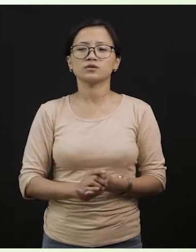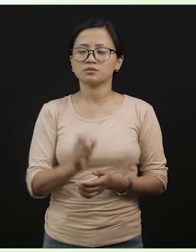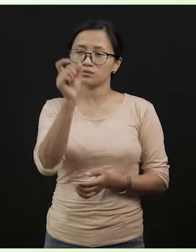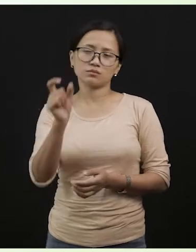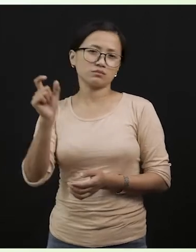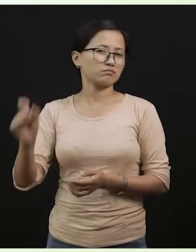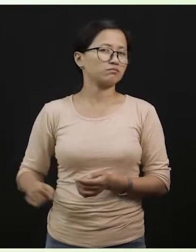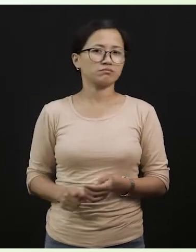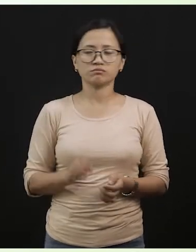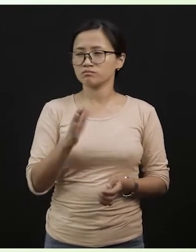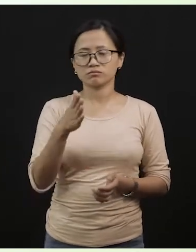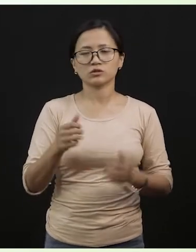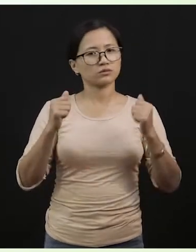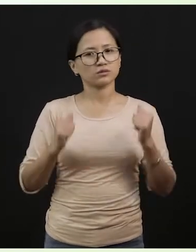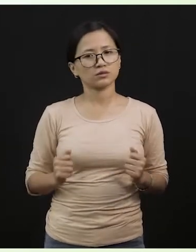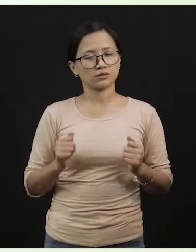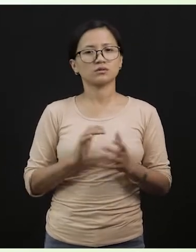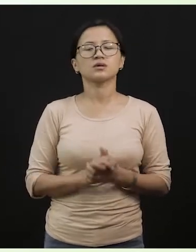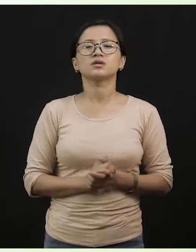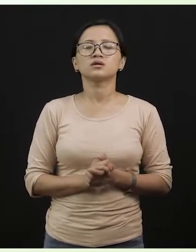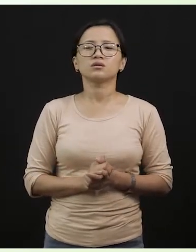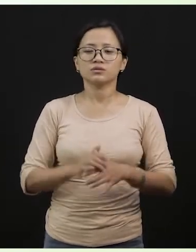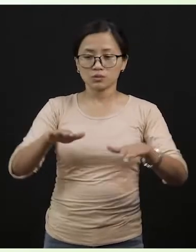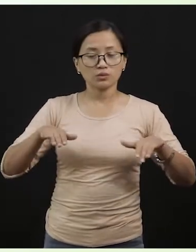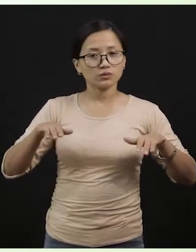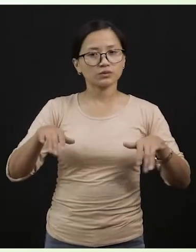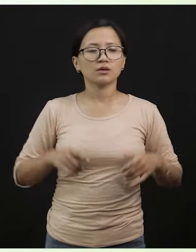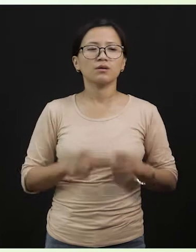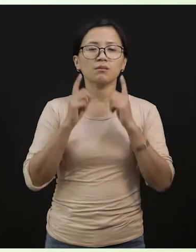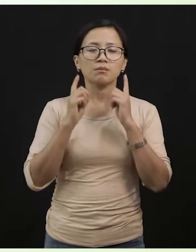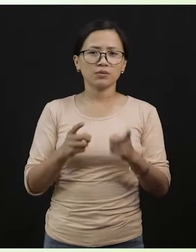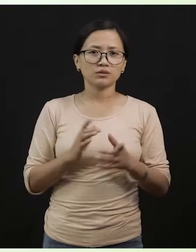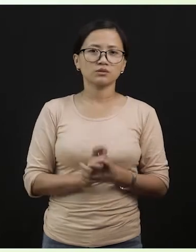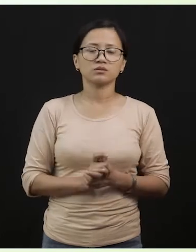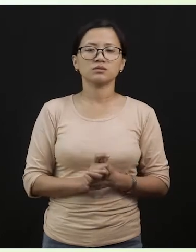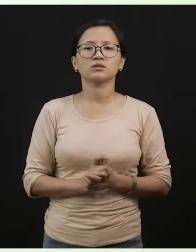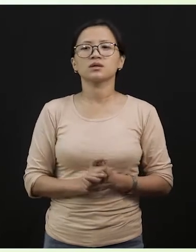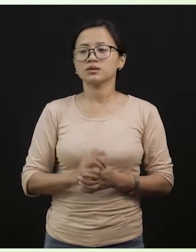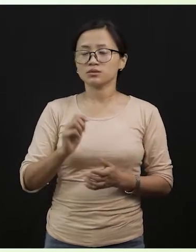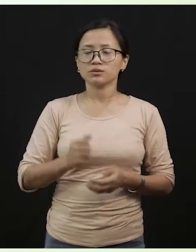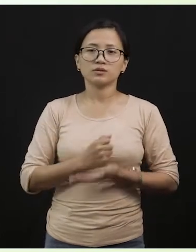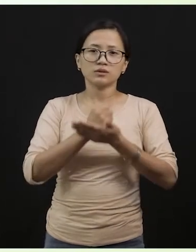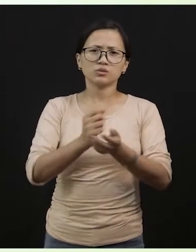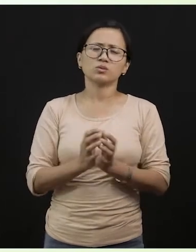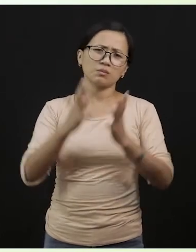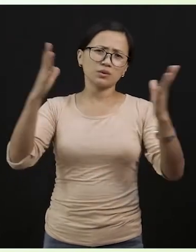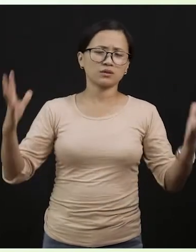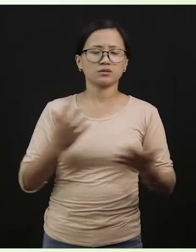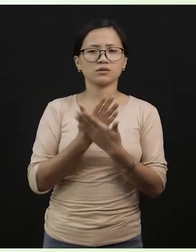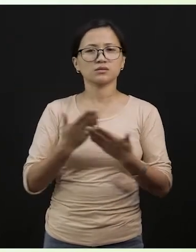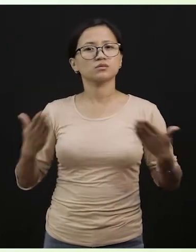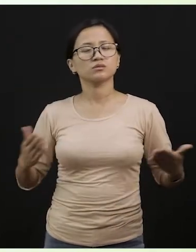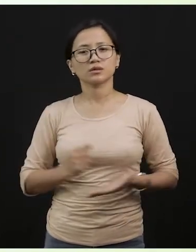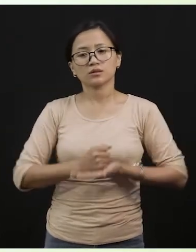I want you to understand that, okay? Just because I'm showing you the picture here does not mean you can do only this work. There are certain things that you